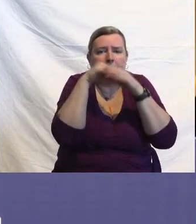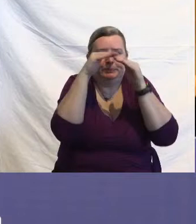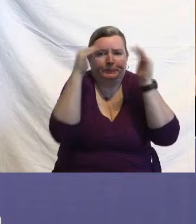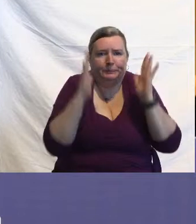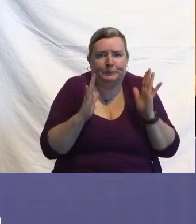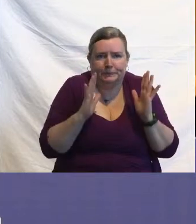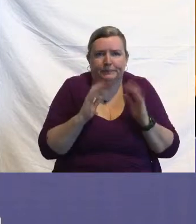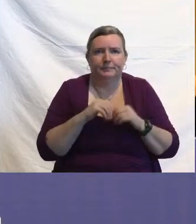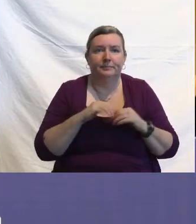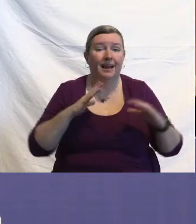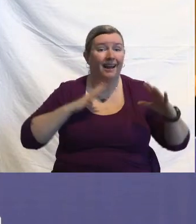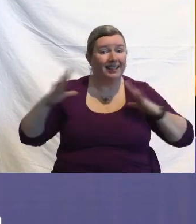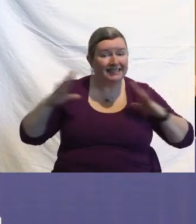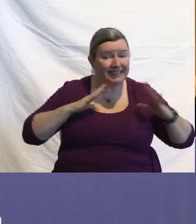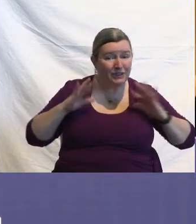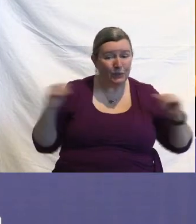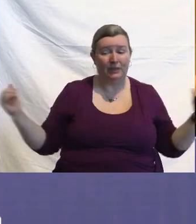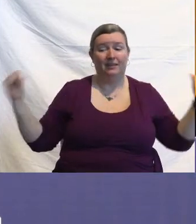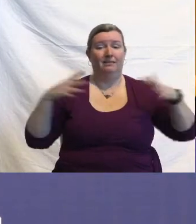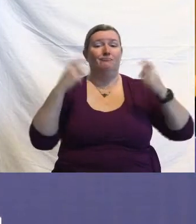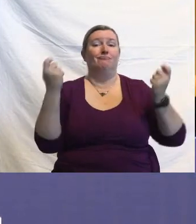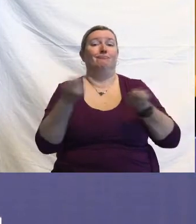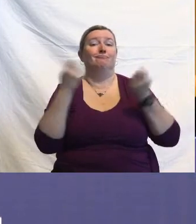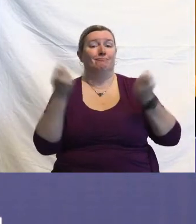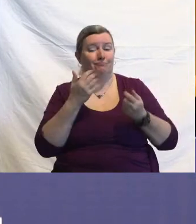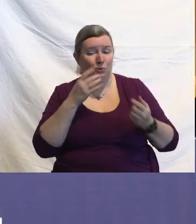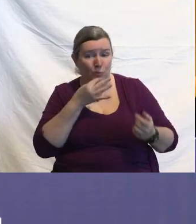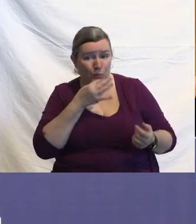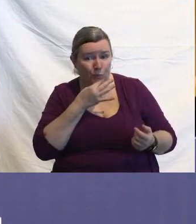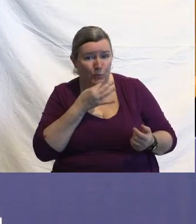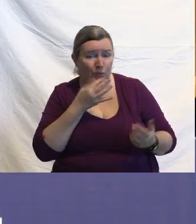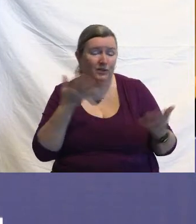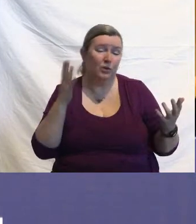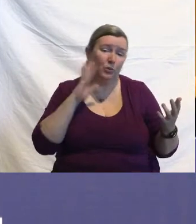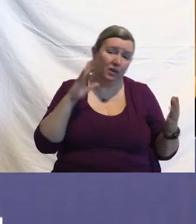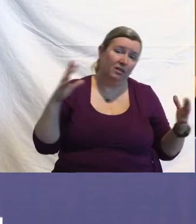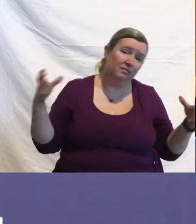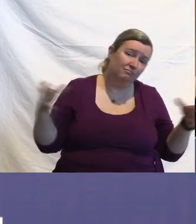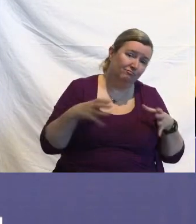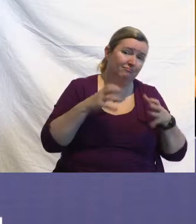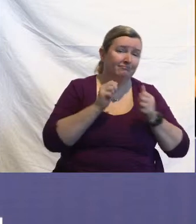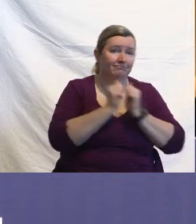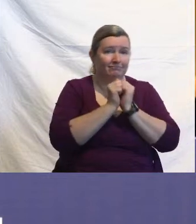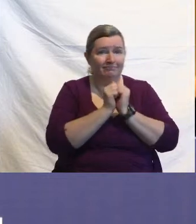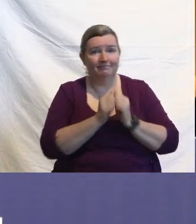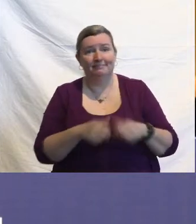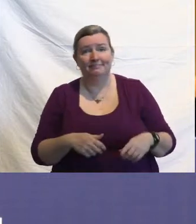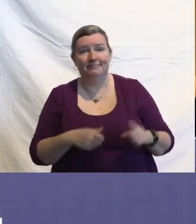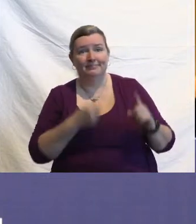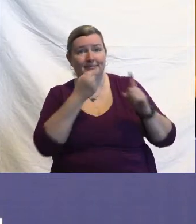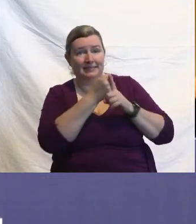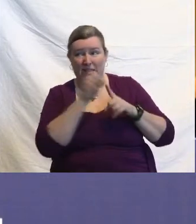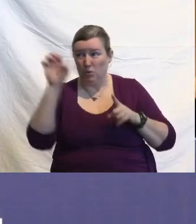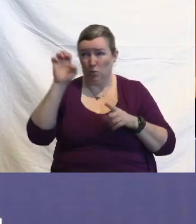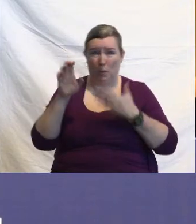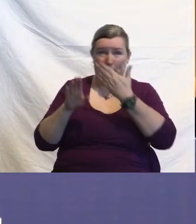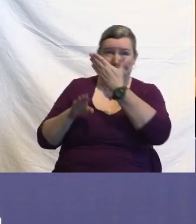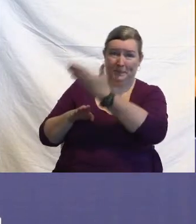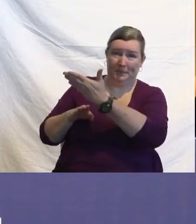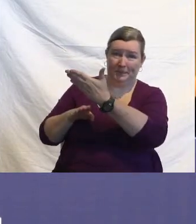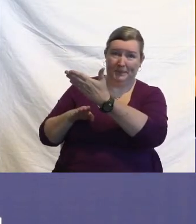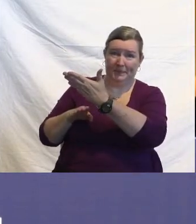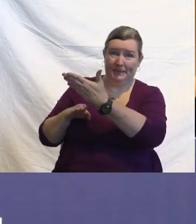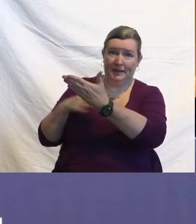of Judy and Tina was that very question that you asked. What has hit Europe has historically hit us here. I do